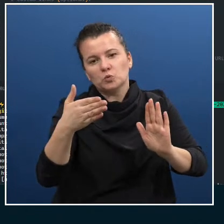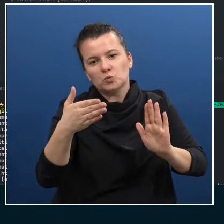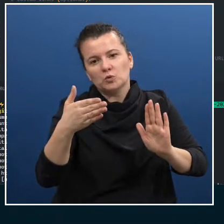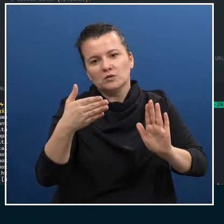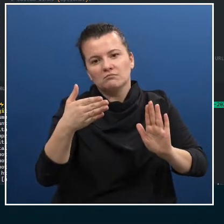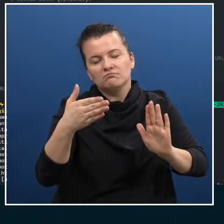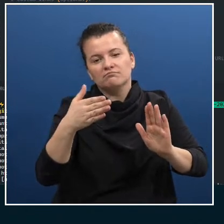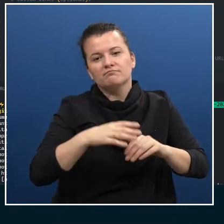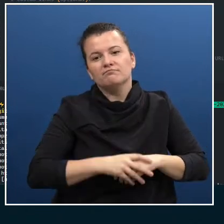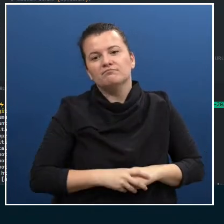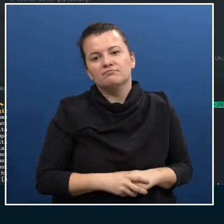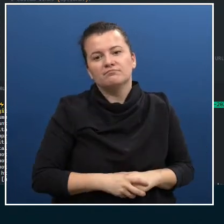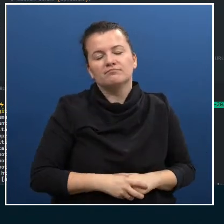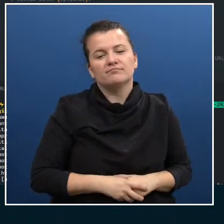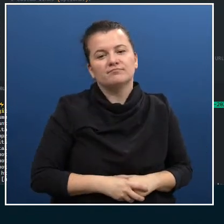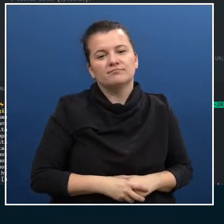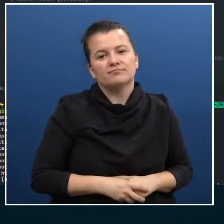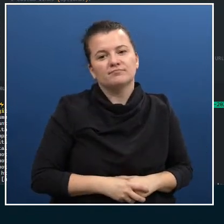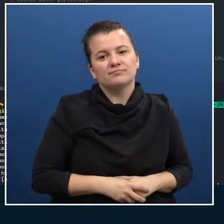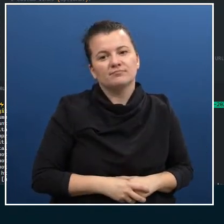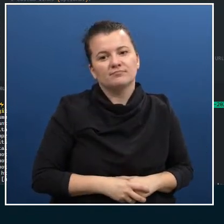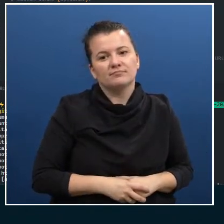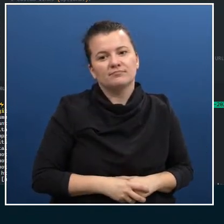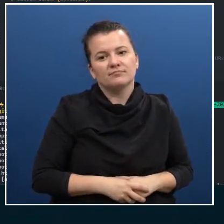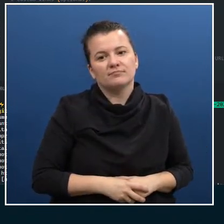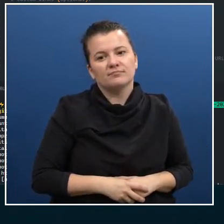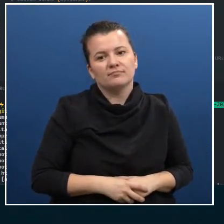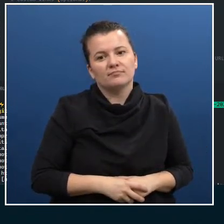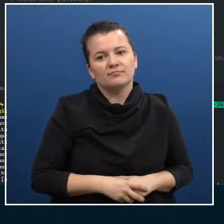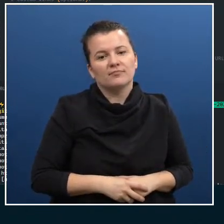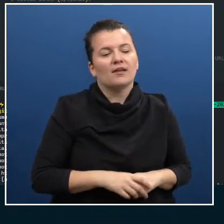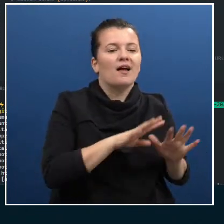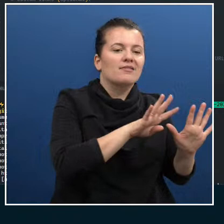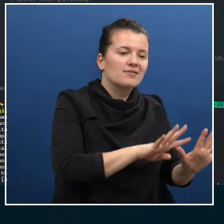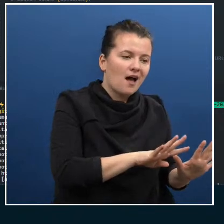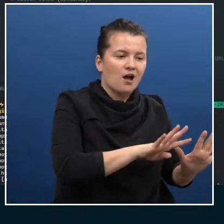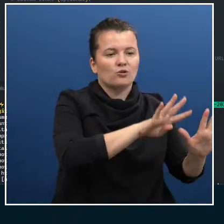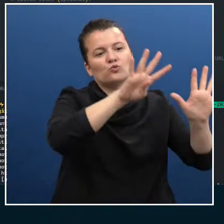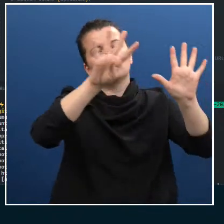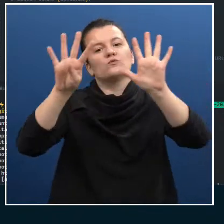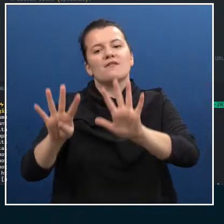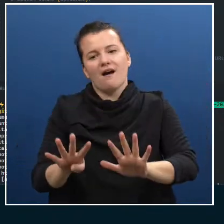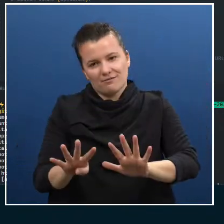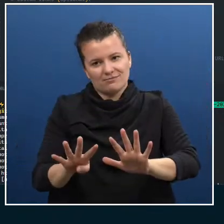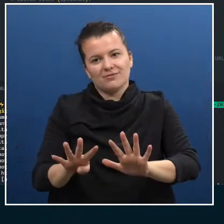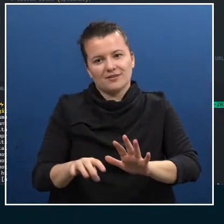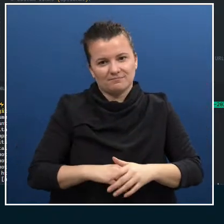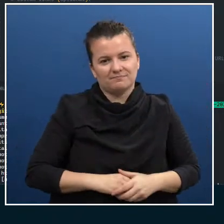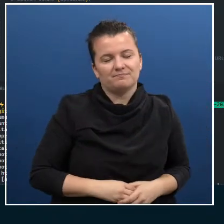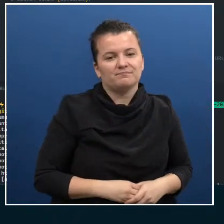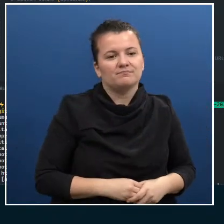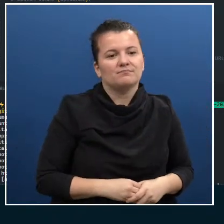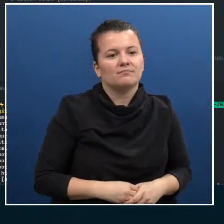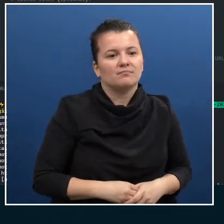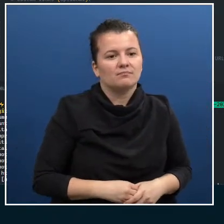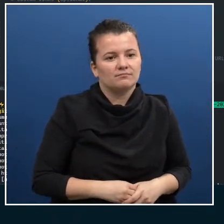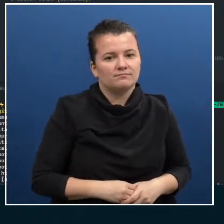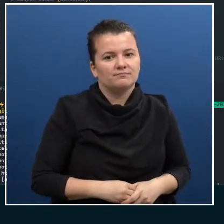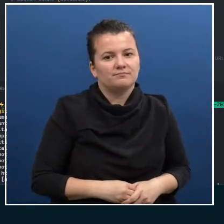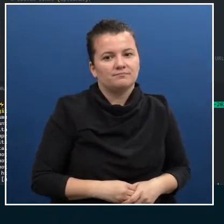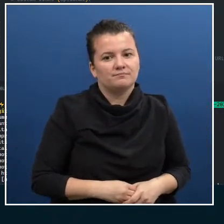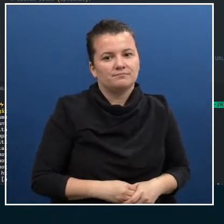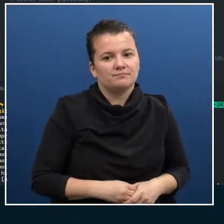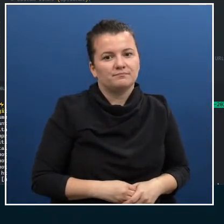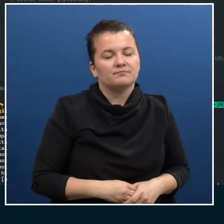21. And when I save this, and I have running here